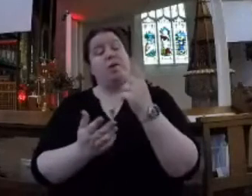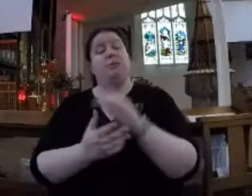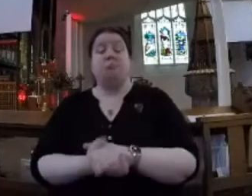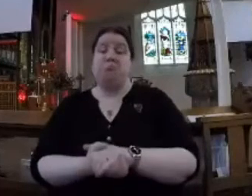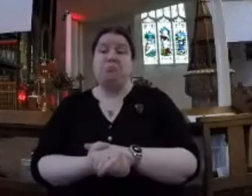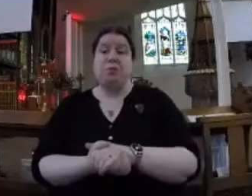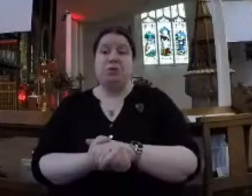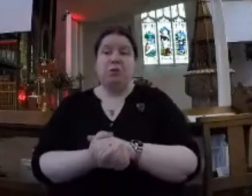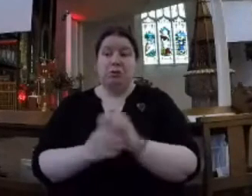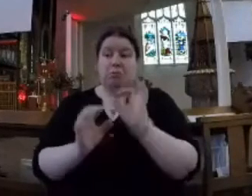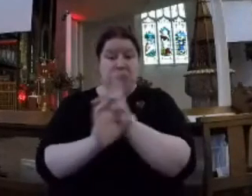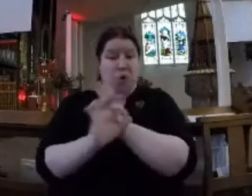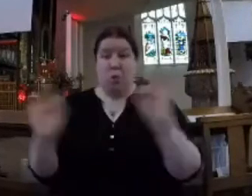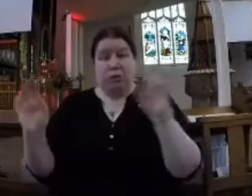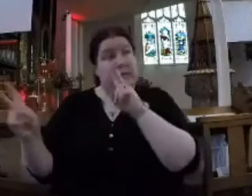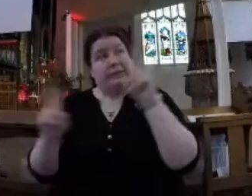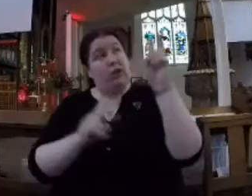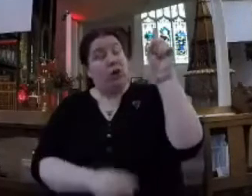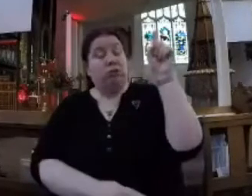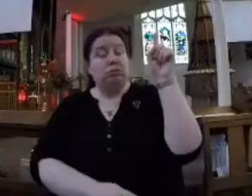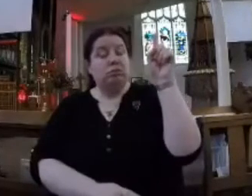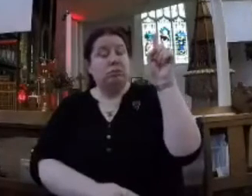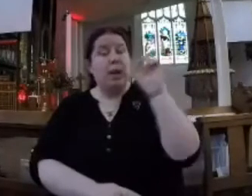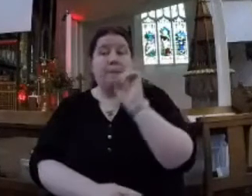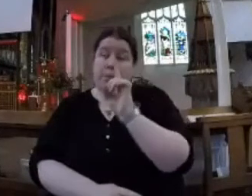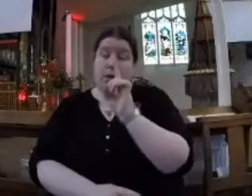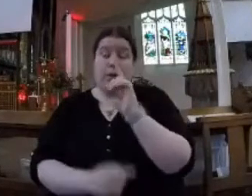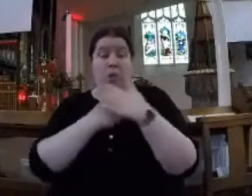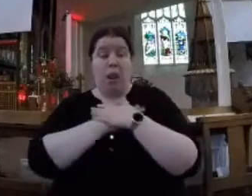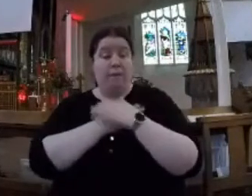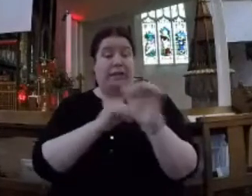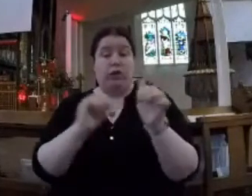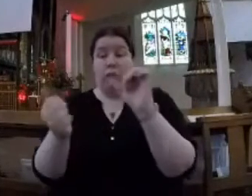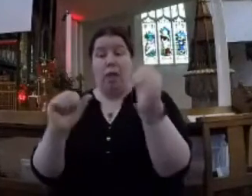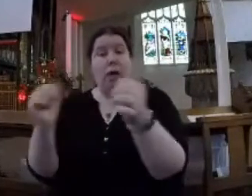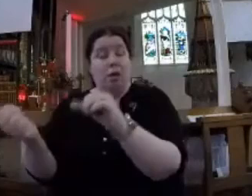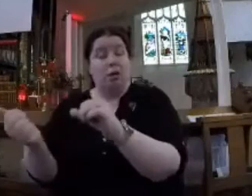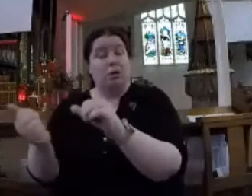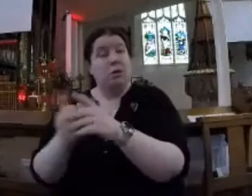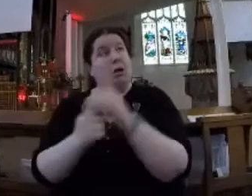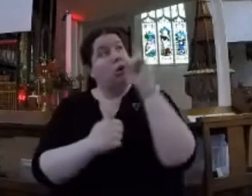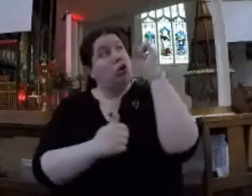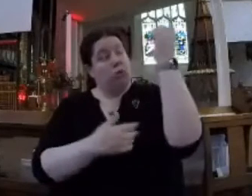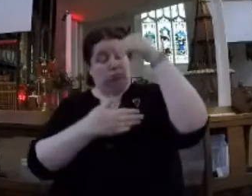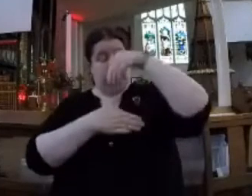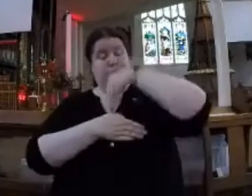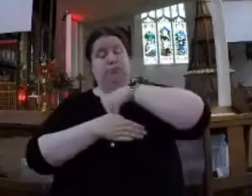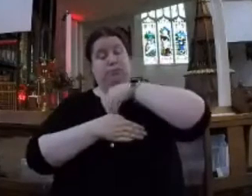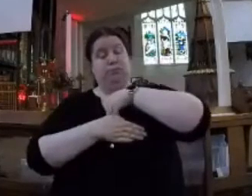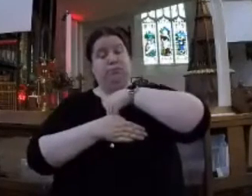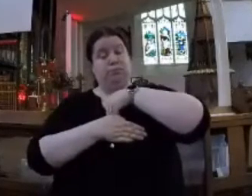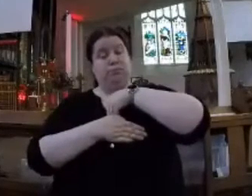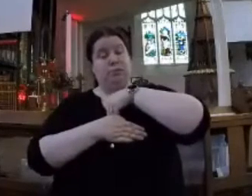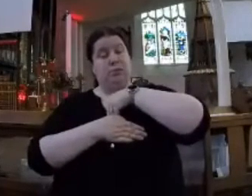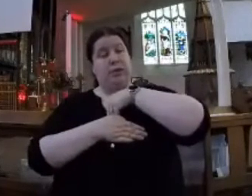No one has ever seen God, but if we love one another, God lives in us, and